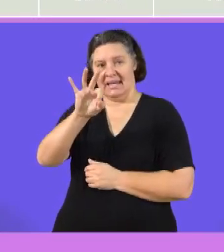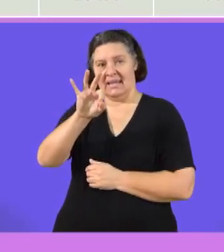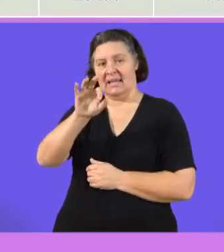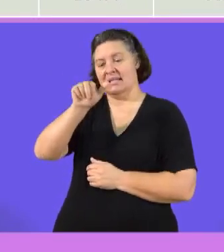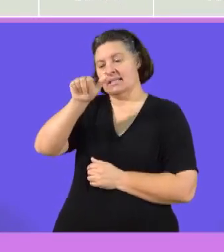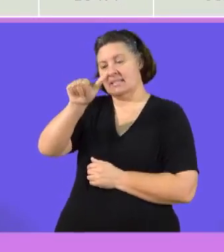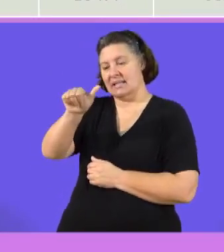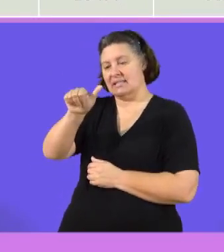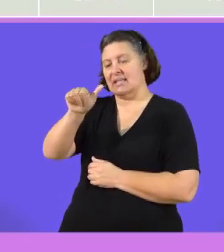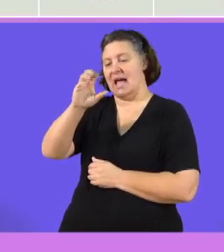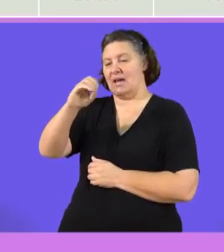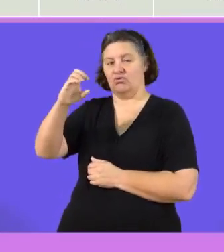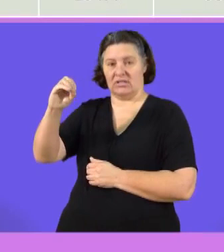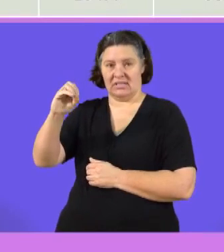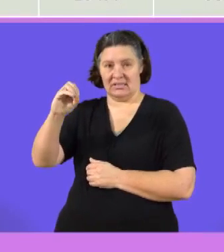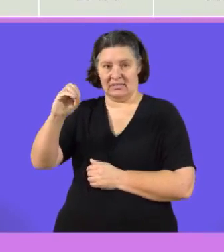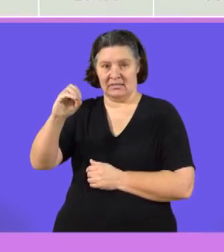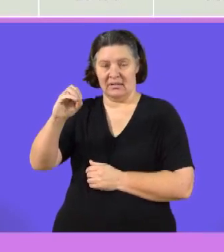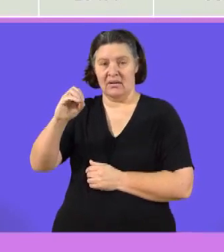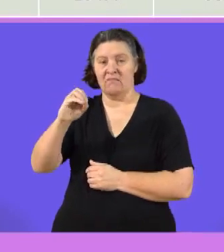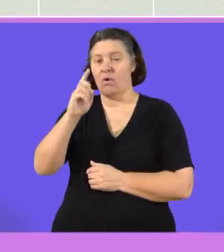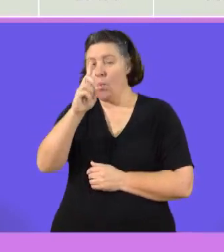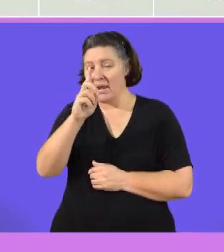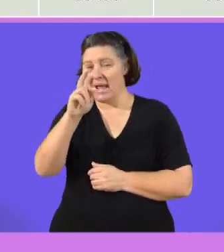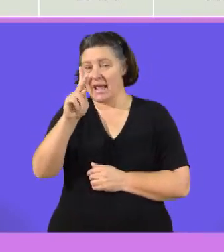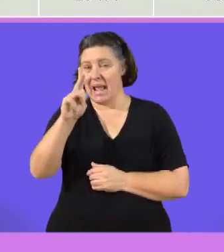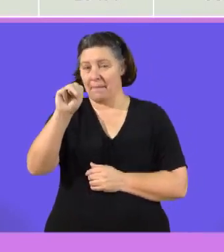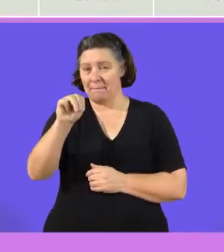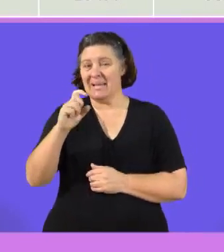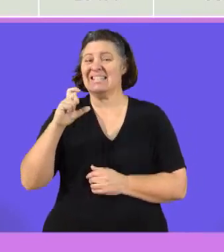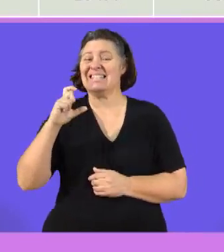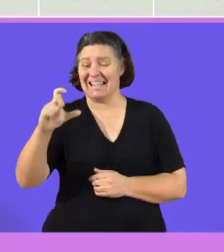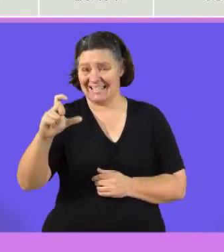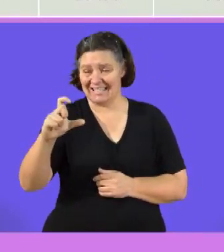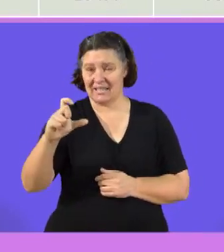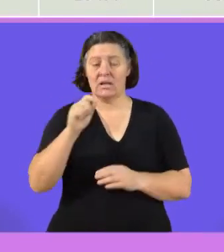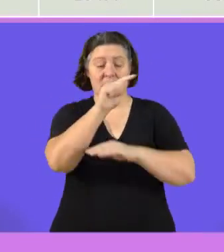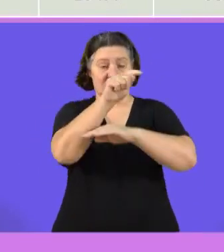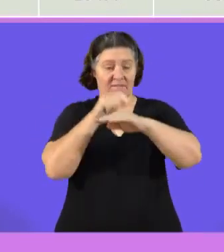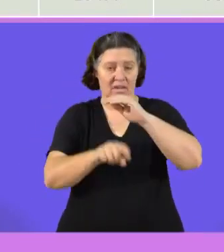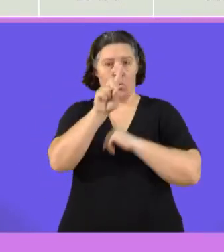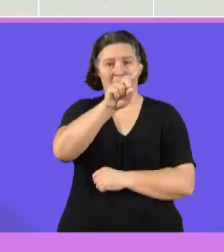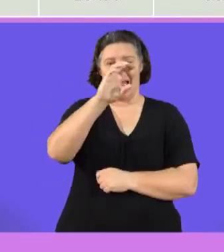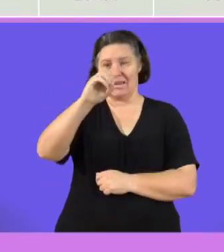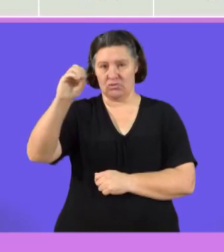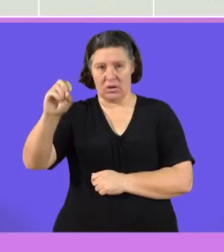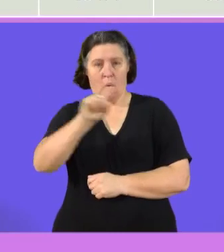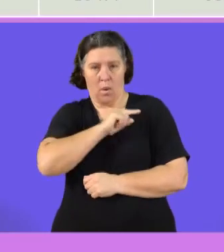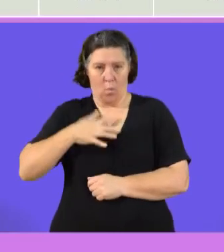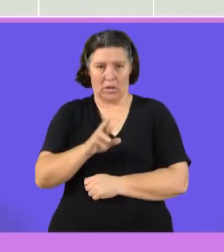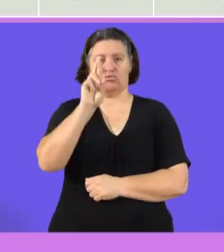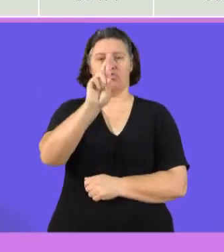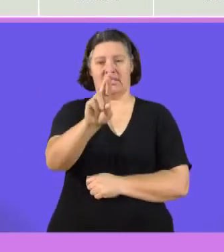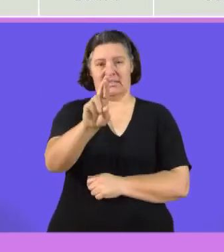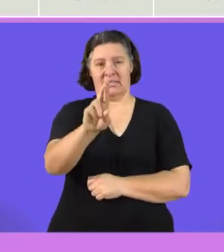2,283,600 cents per kilometer. So I divide this by 100. So divided by 100 equals, that will